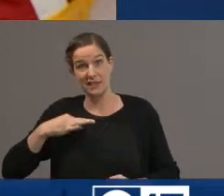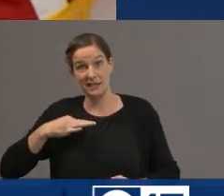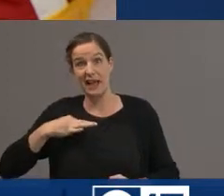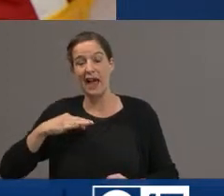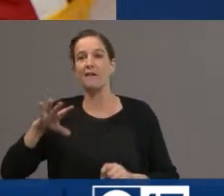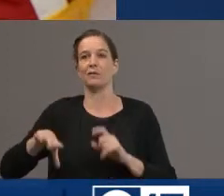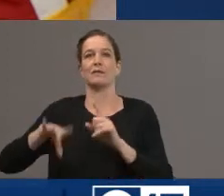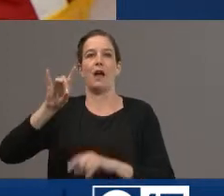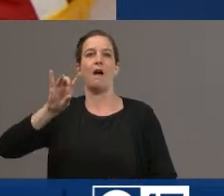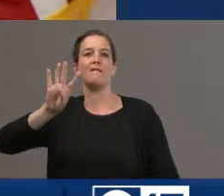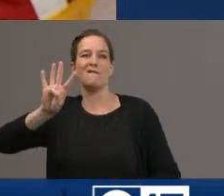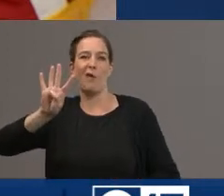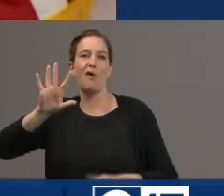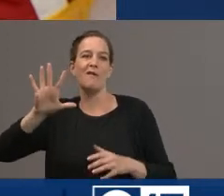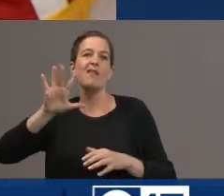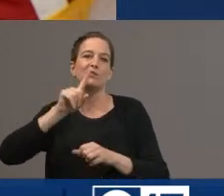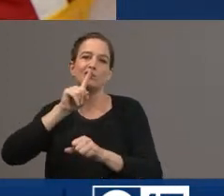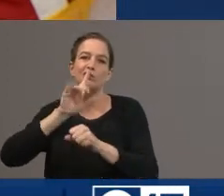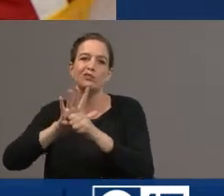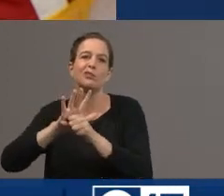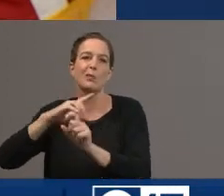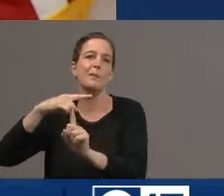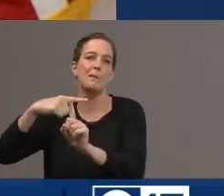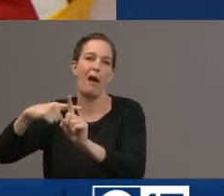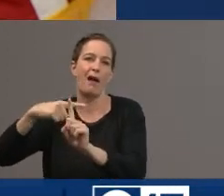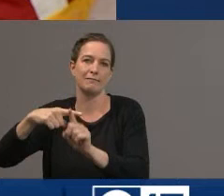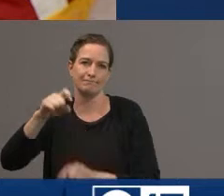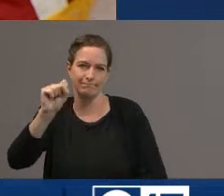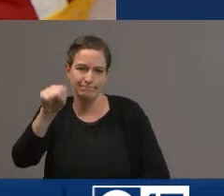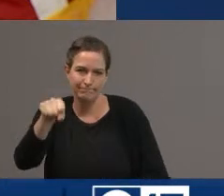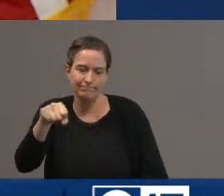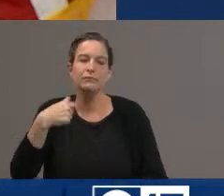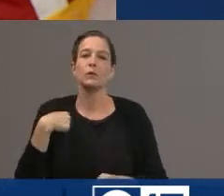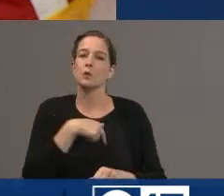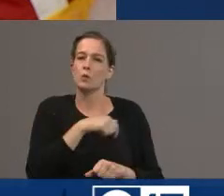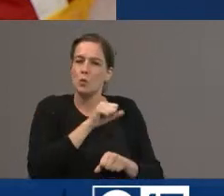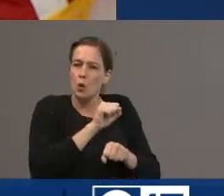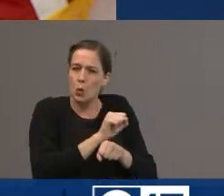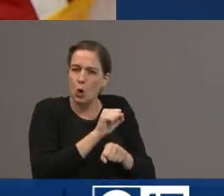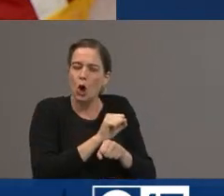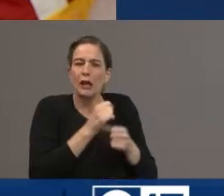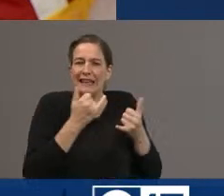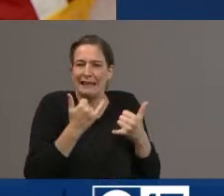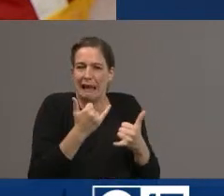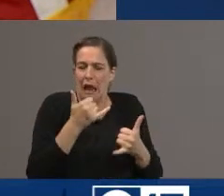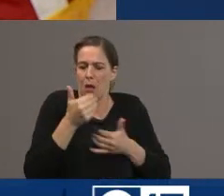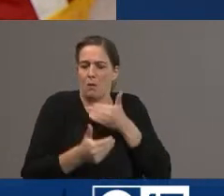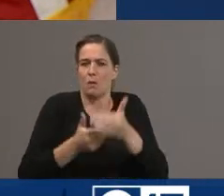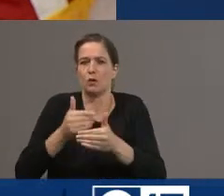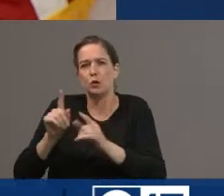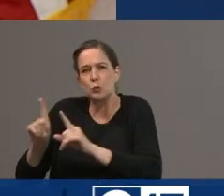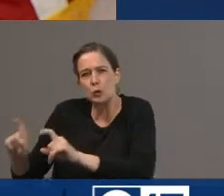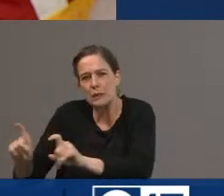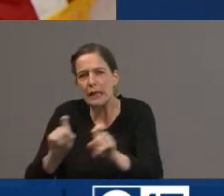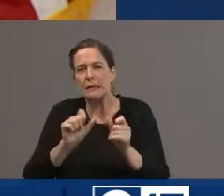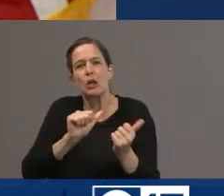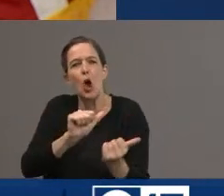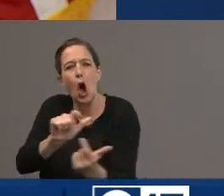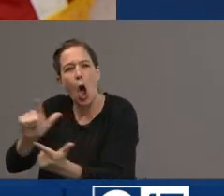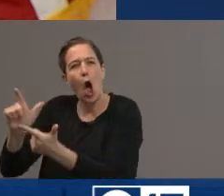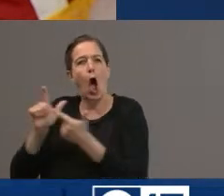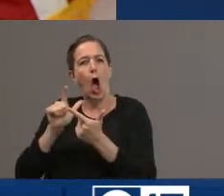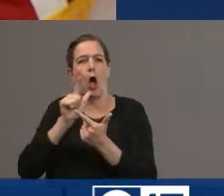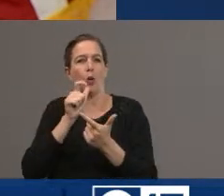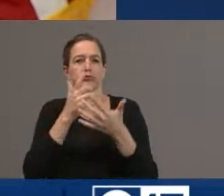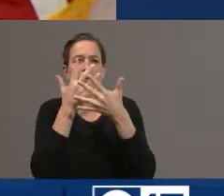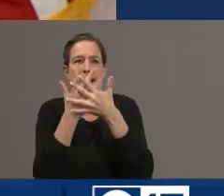been positive. We are currently working with a contractor to test all inmates with PCR as well. There's about